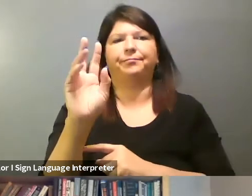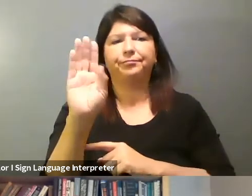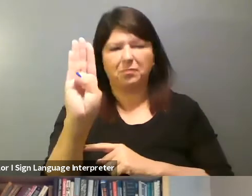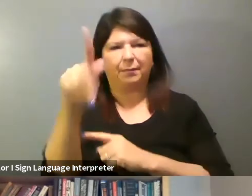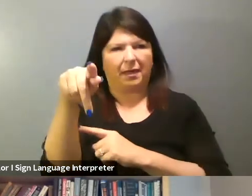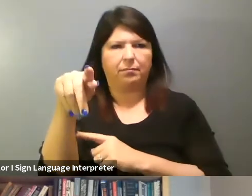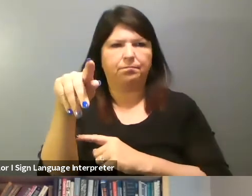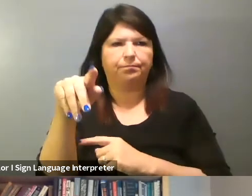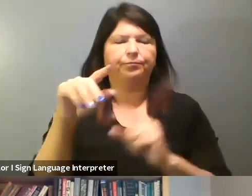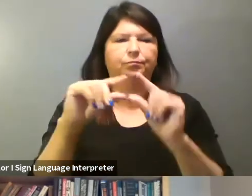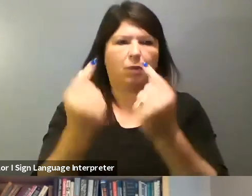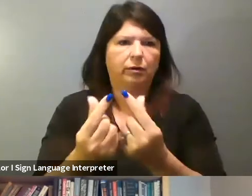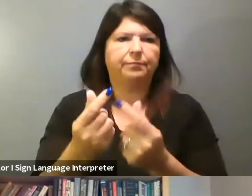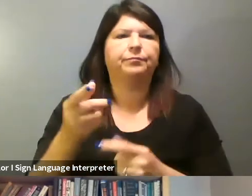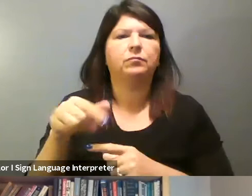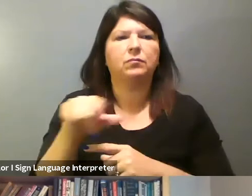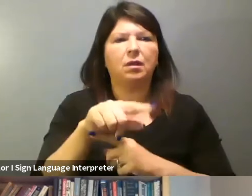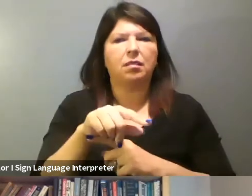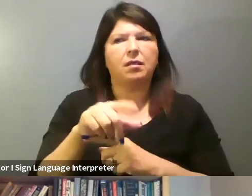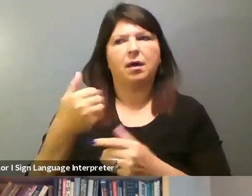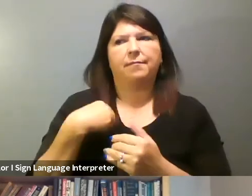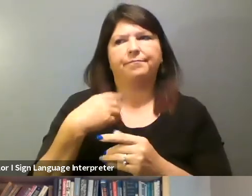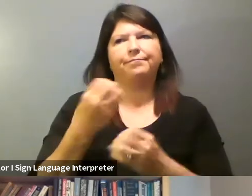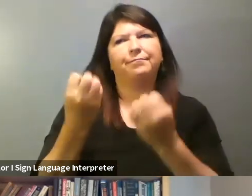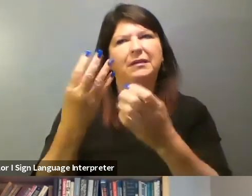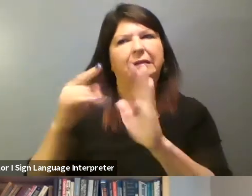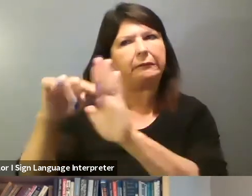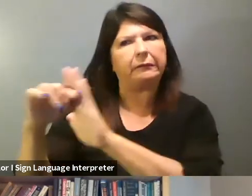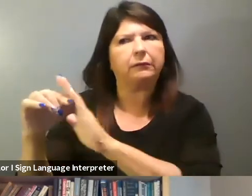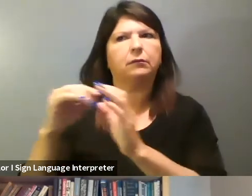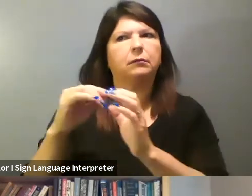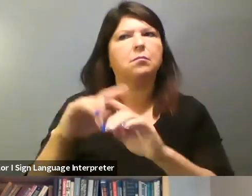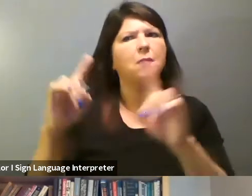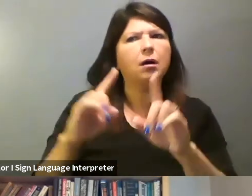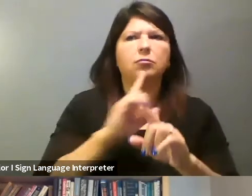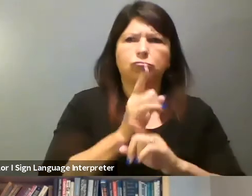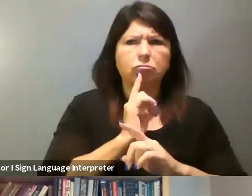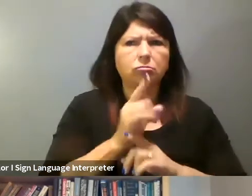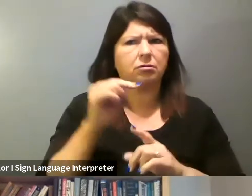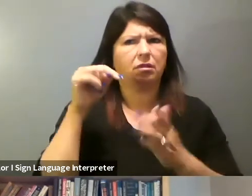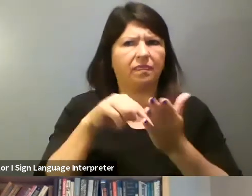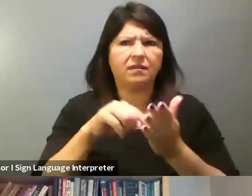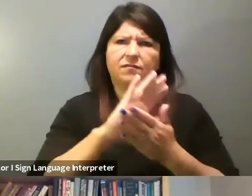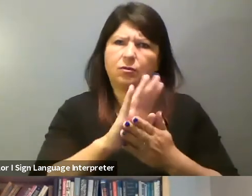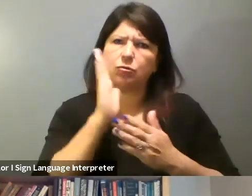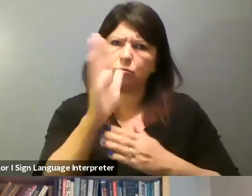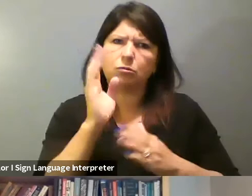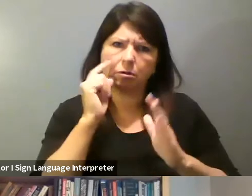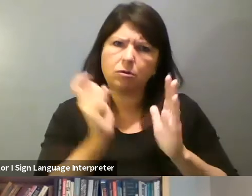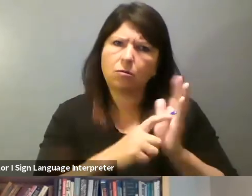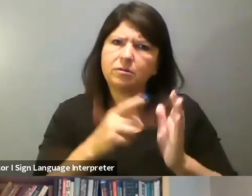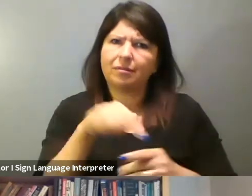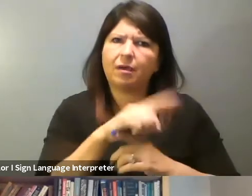but as displayed in the film, they were a tremendous asset in helping people. Can you speak a little bit about